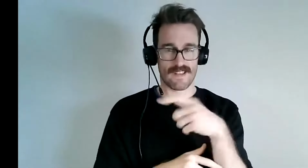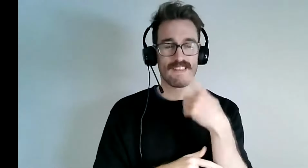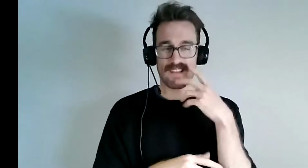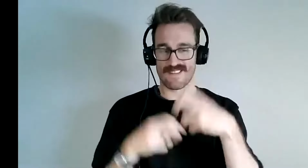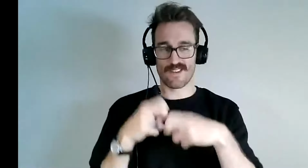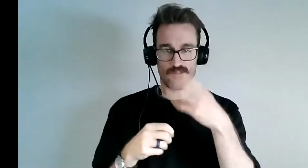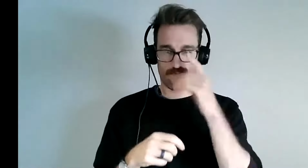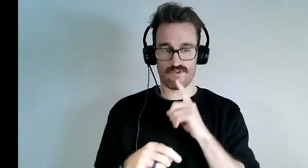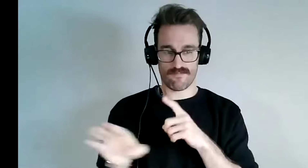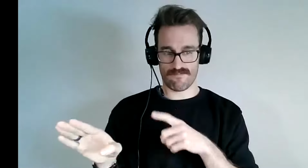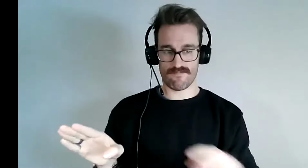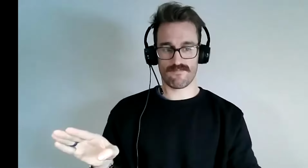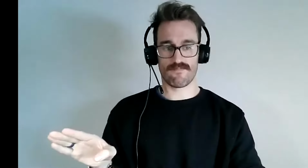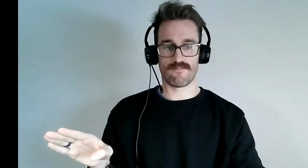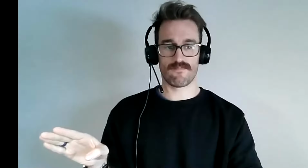Thank you.